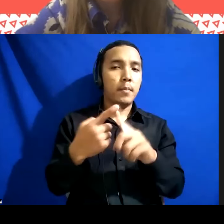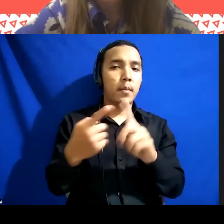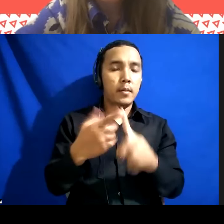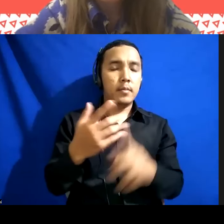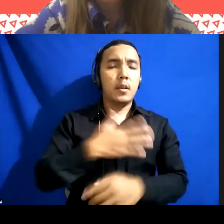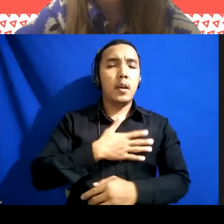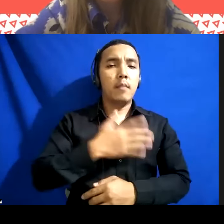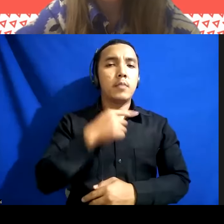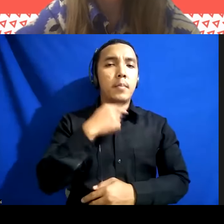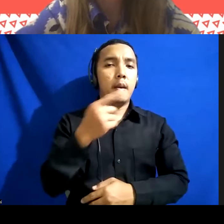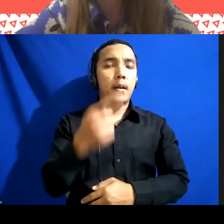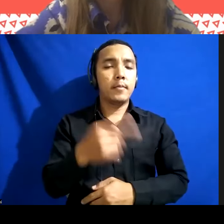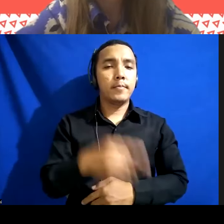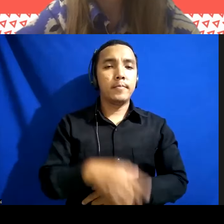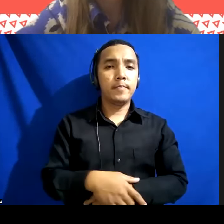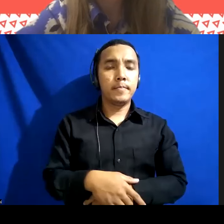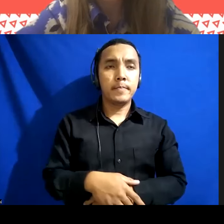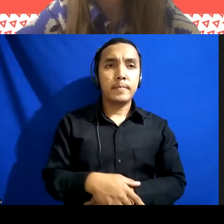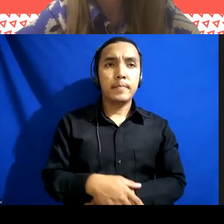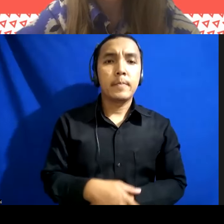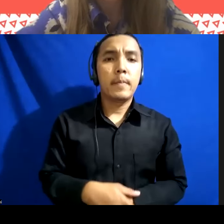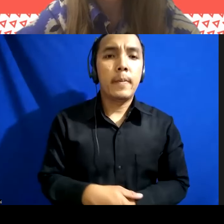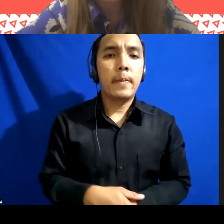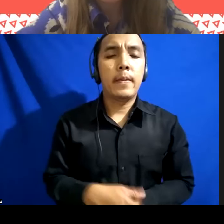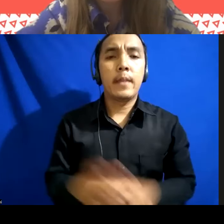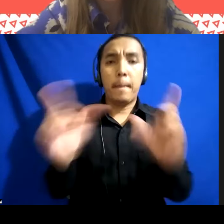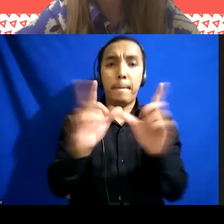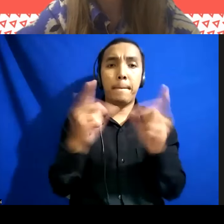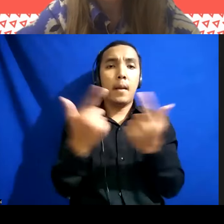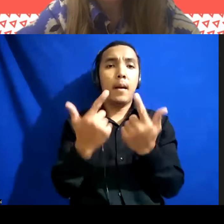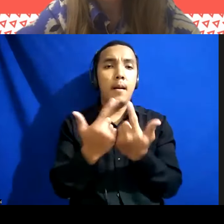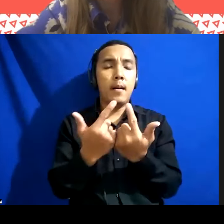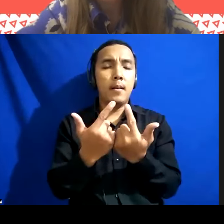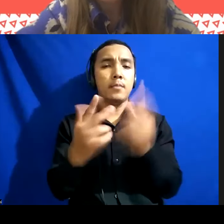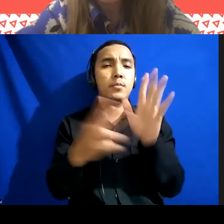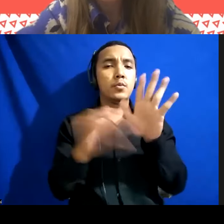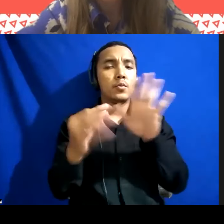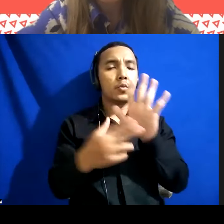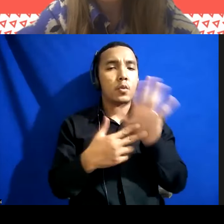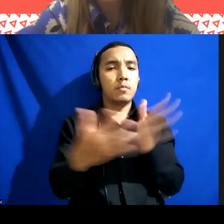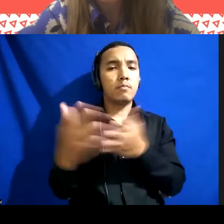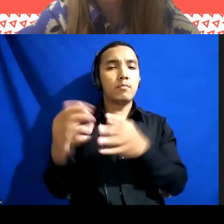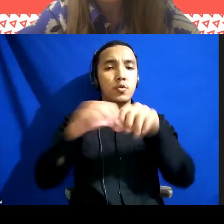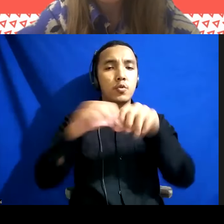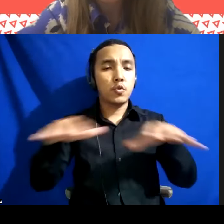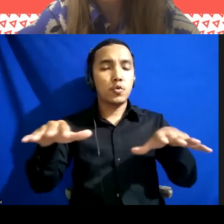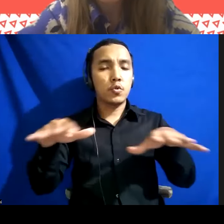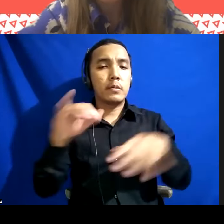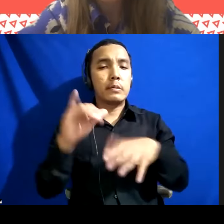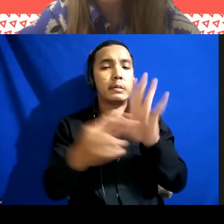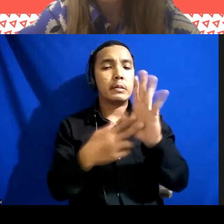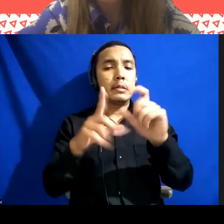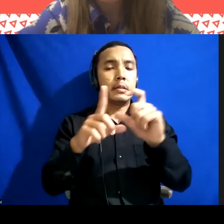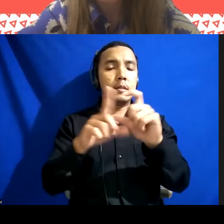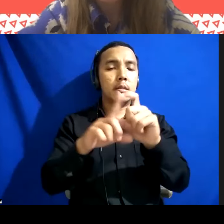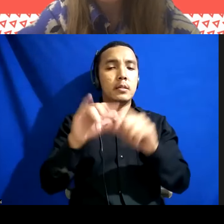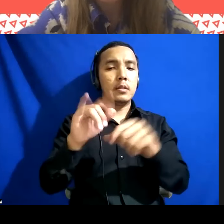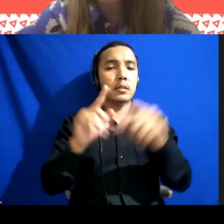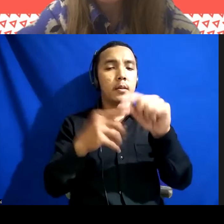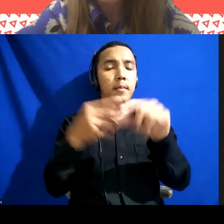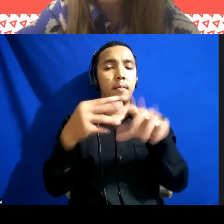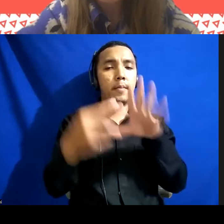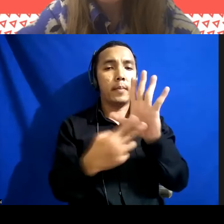to mention that the National Commission of Disability is a independent non-structural organization that was been formed